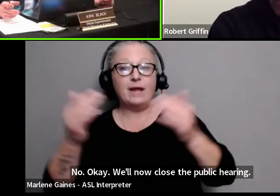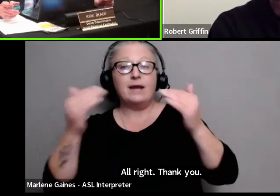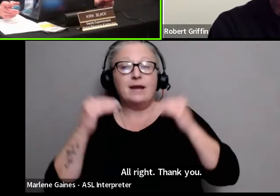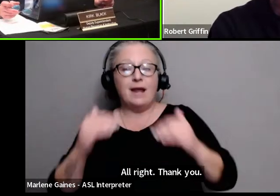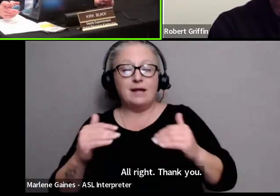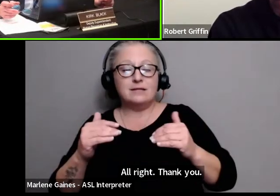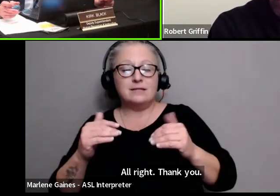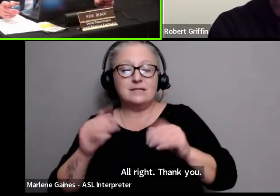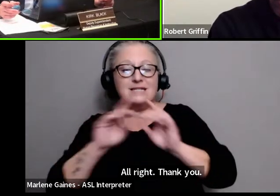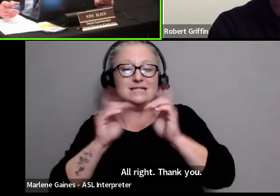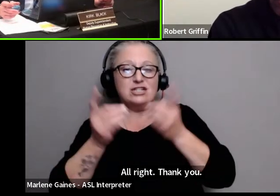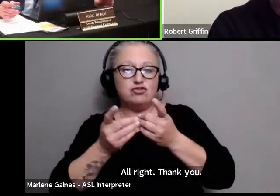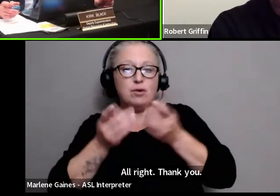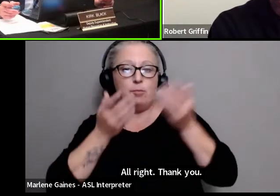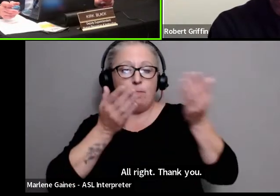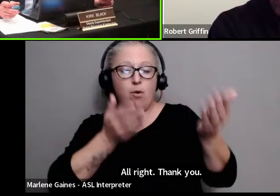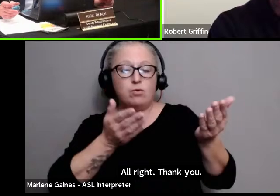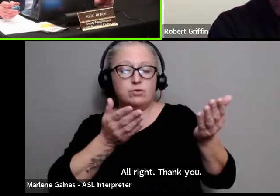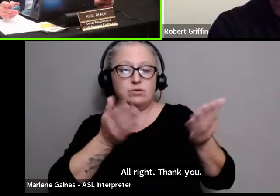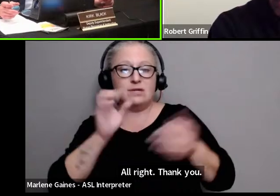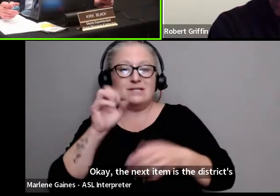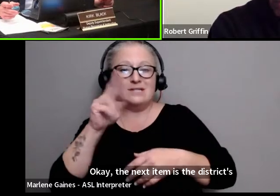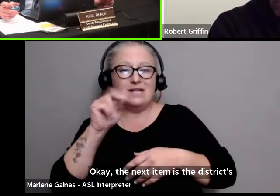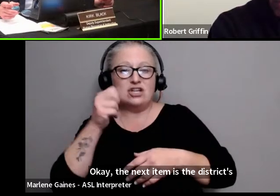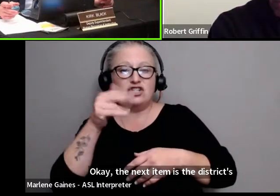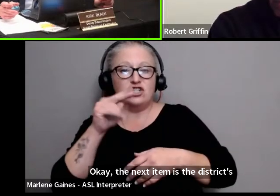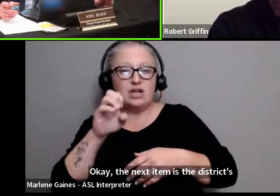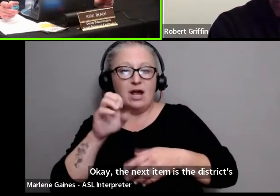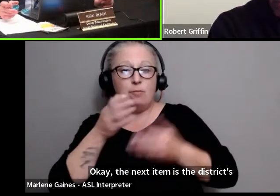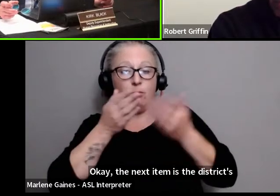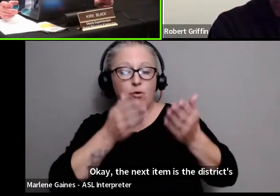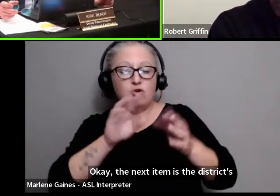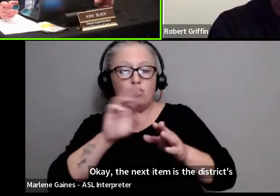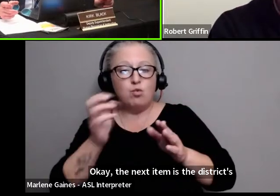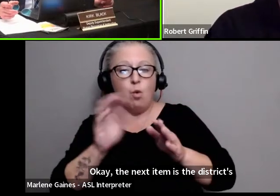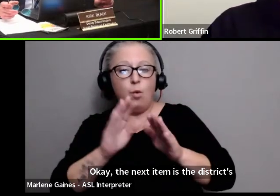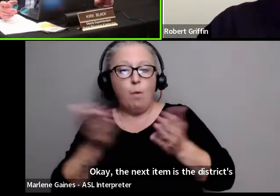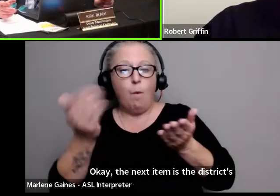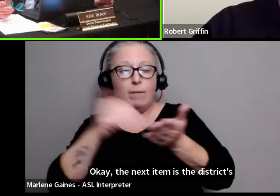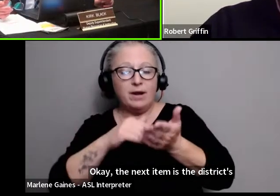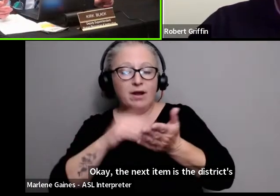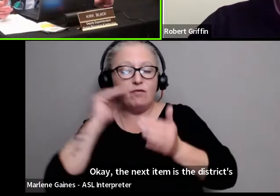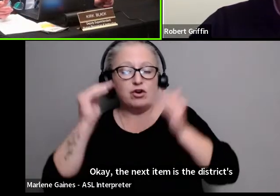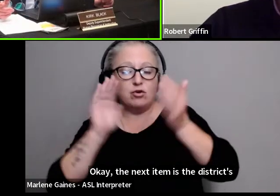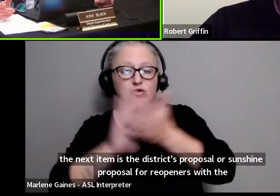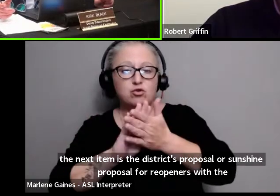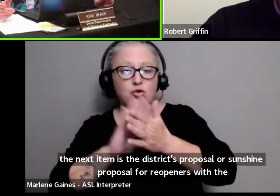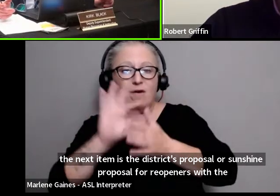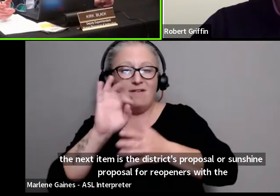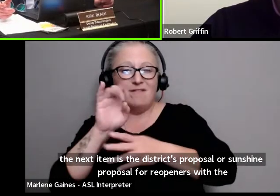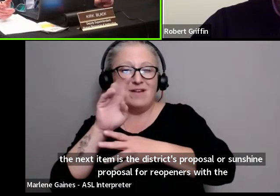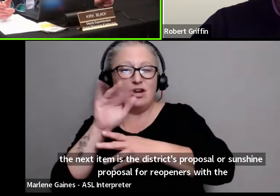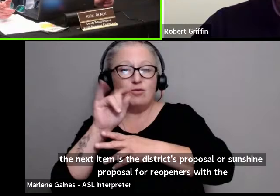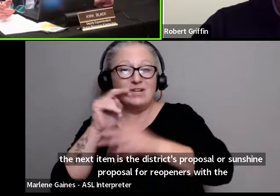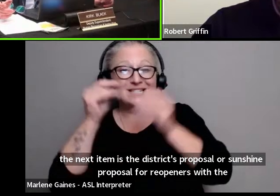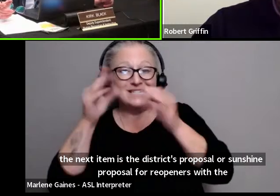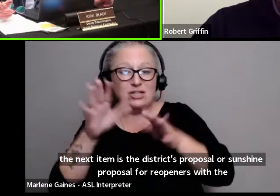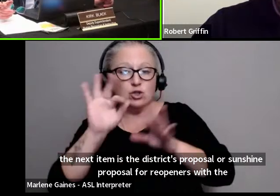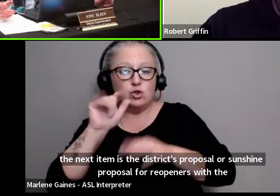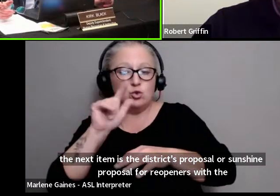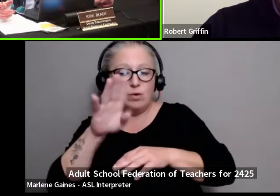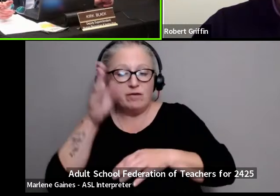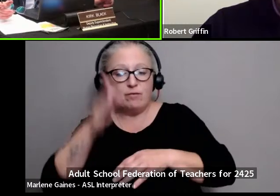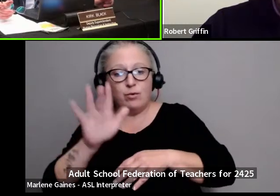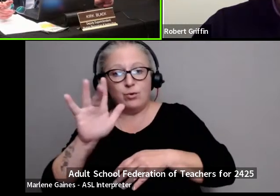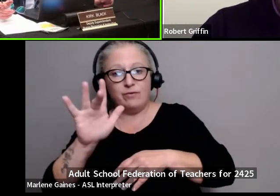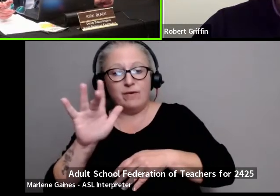is the district's proposal or Sunshine proposal for reopeners for the Adult School Federation of Teachers for 24-25.